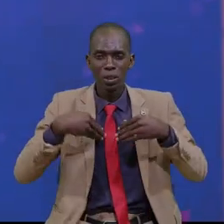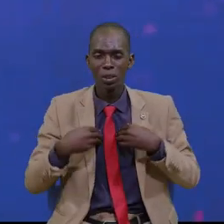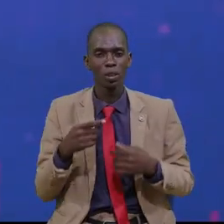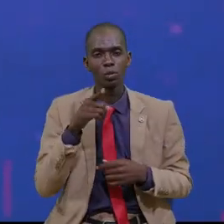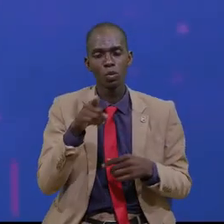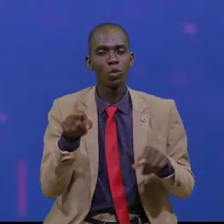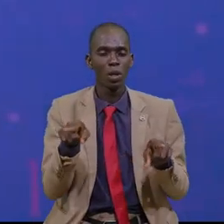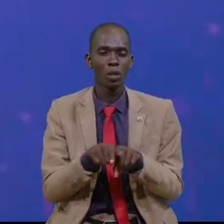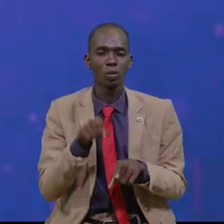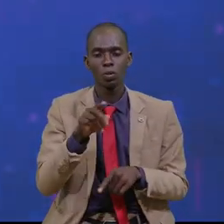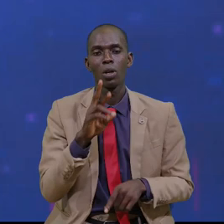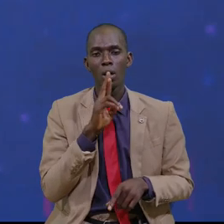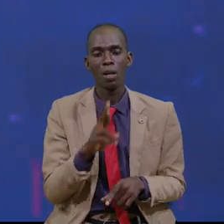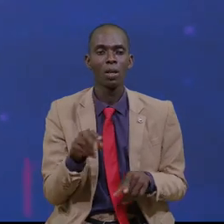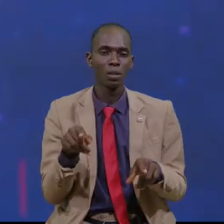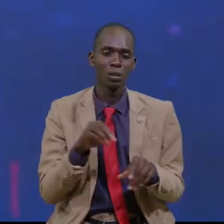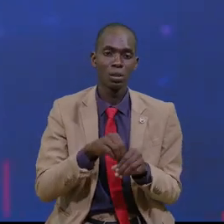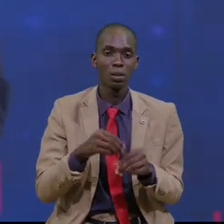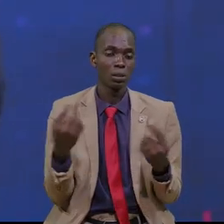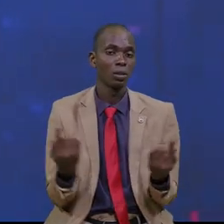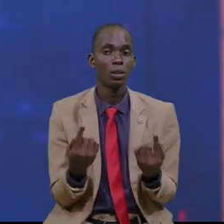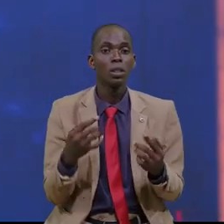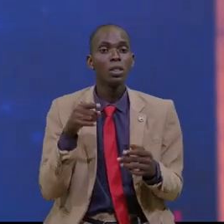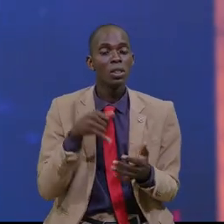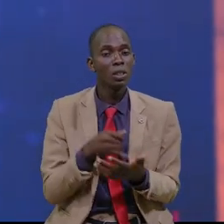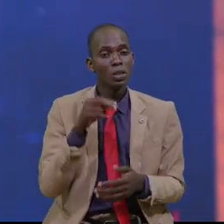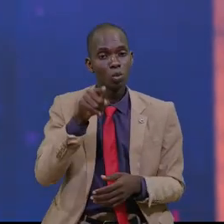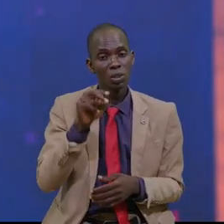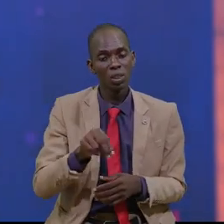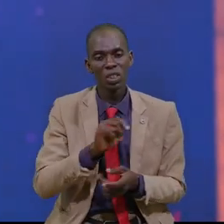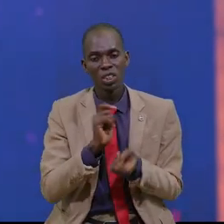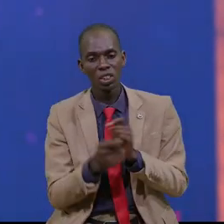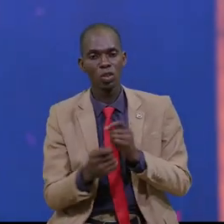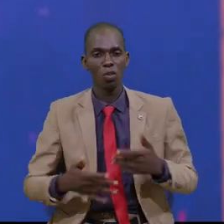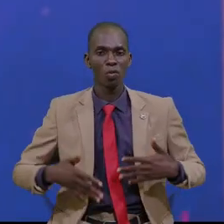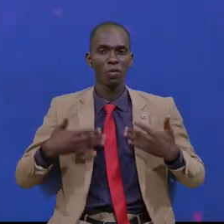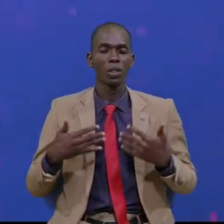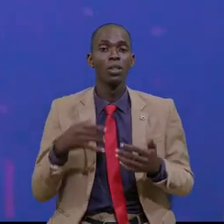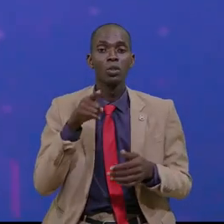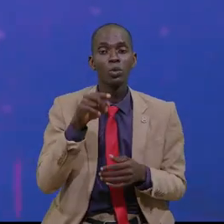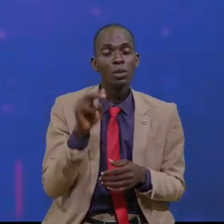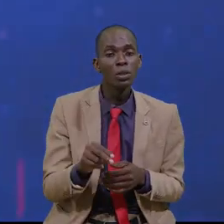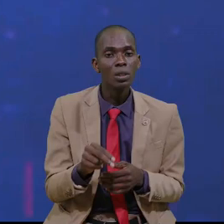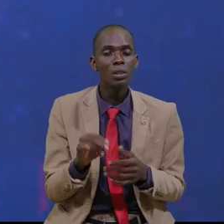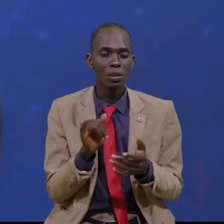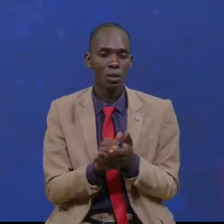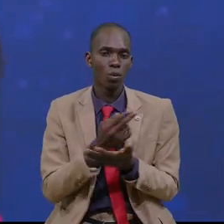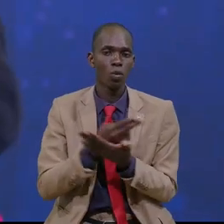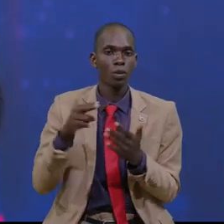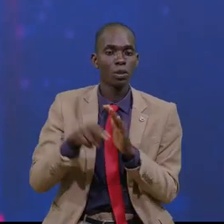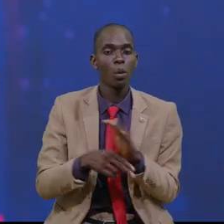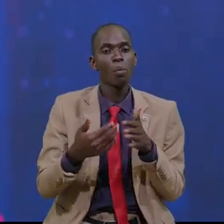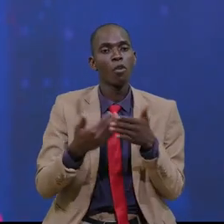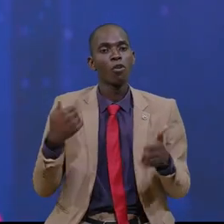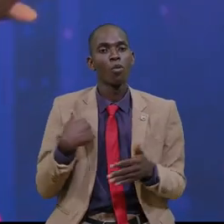as you are. It takes a change of heart, a change of life. It takes holiness before we can